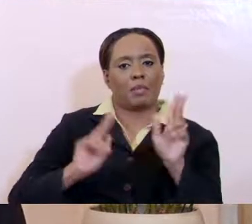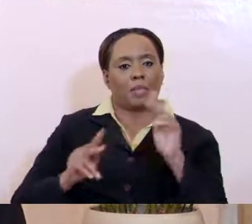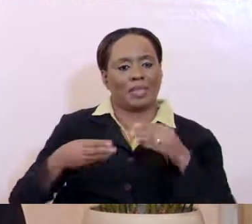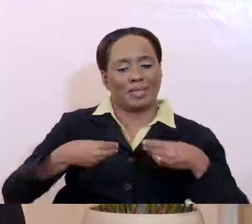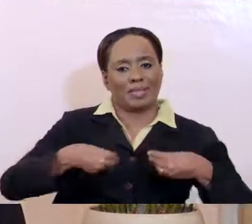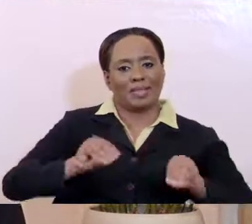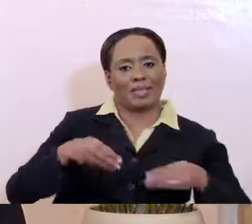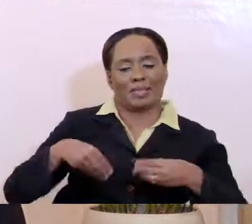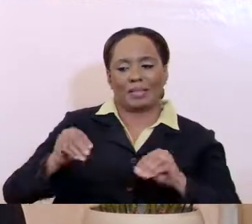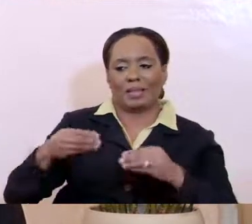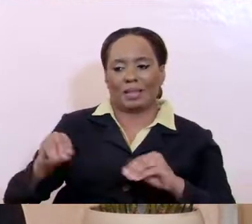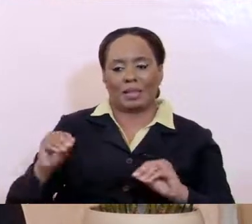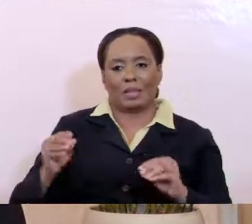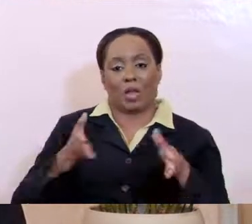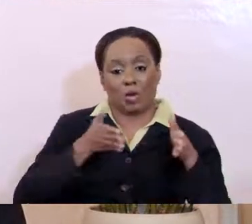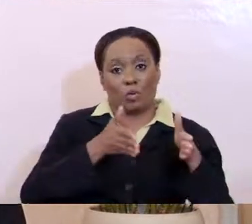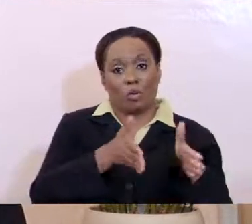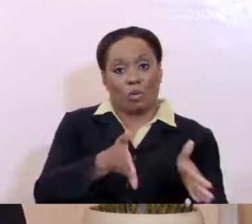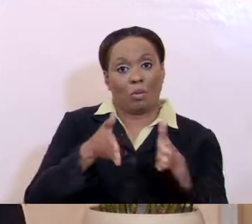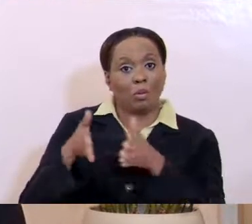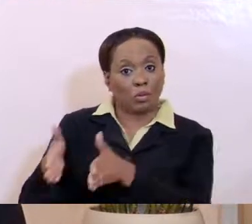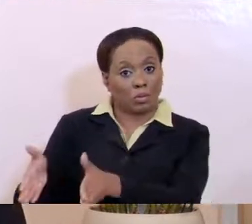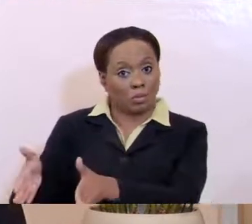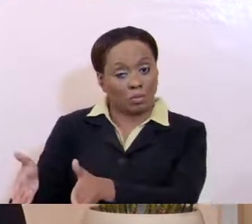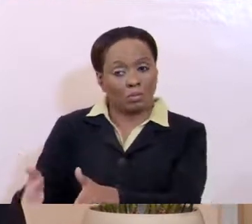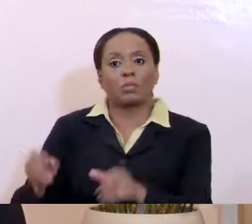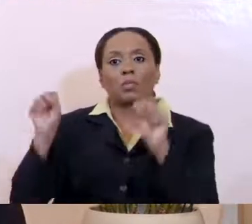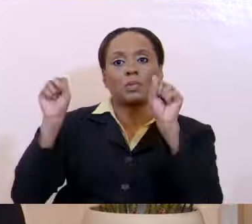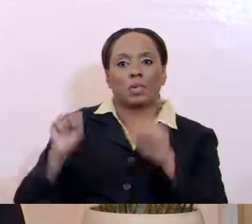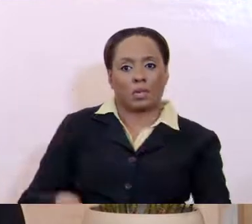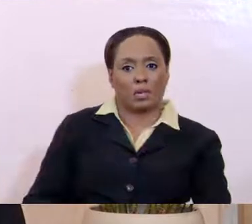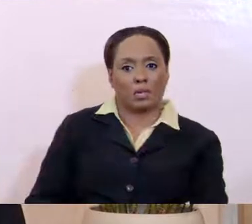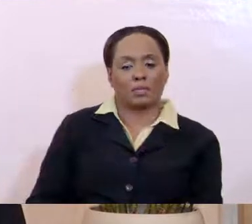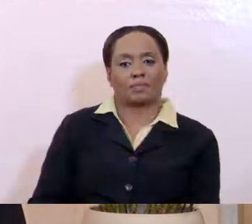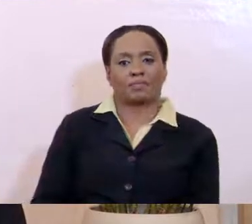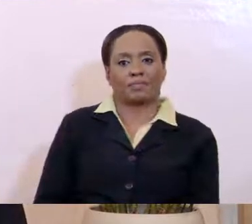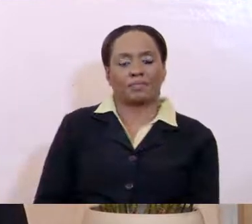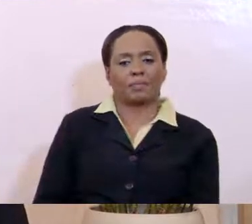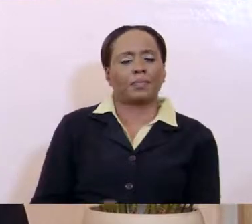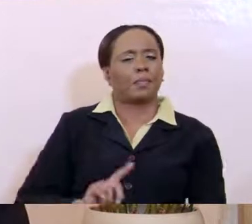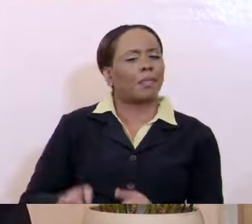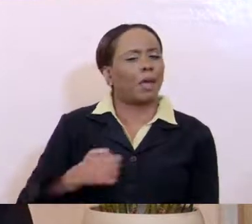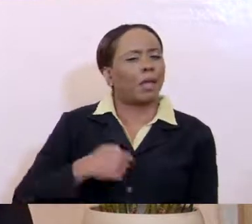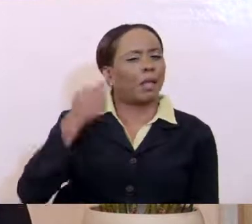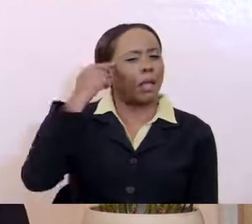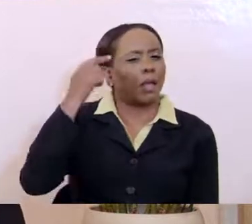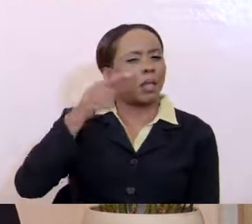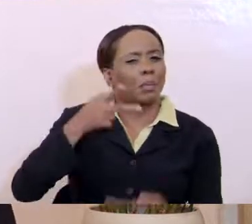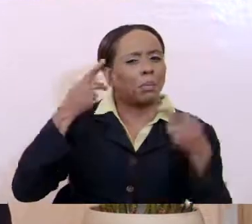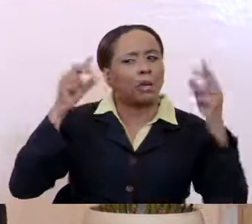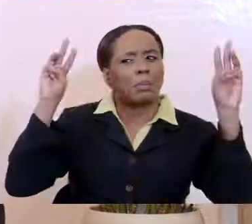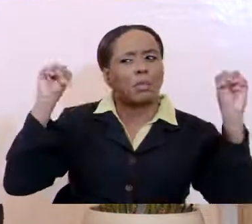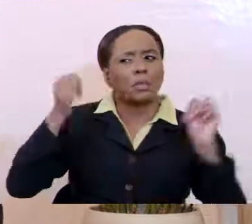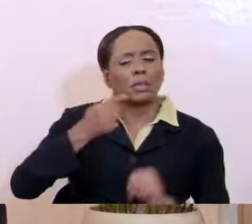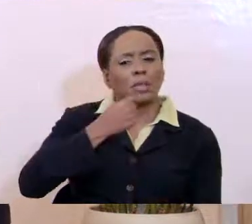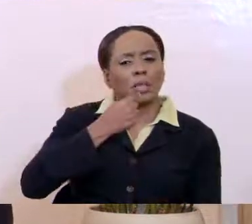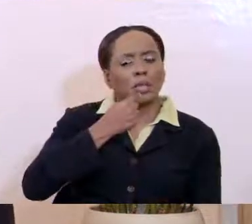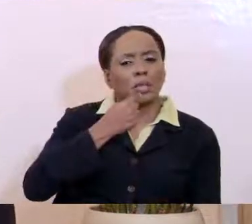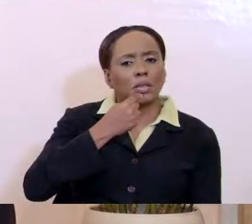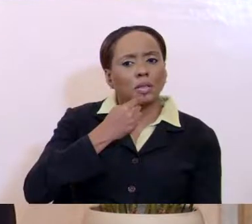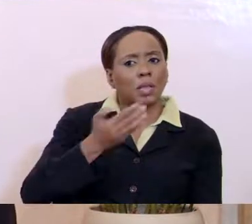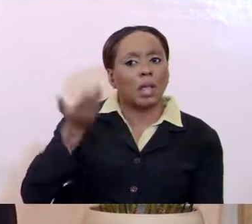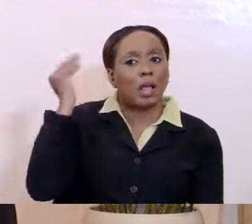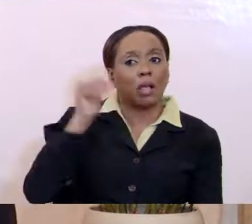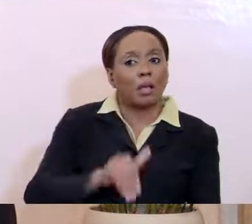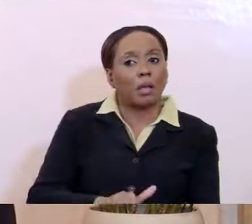to permit wayside vendors once more to operate. But I think the Prime Minister made it absolutely clear that other